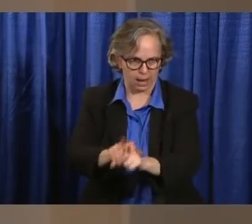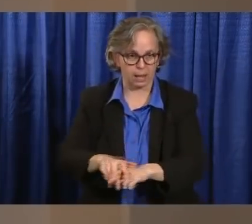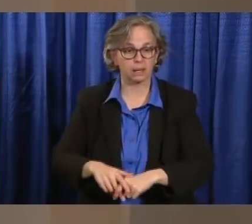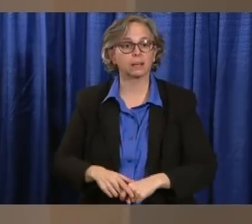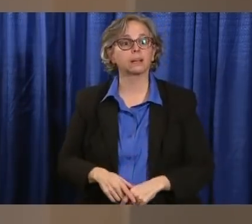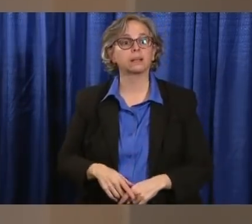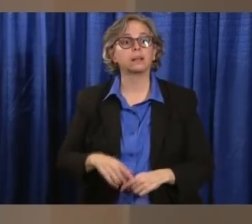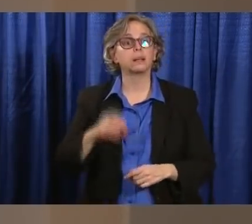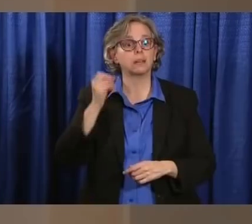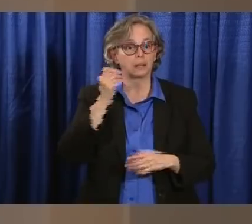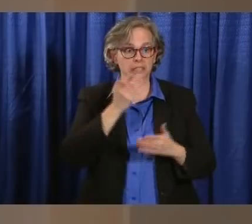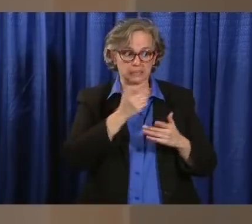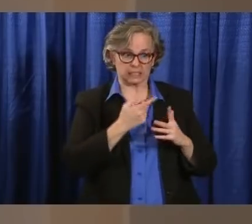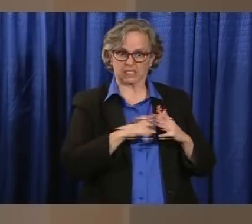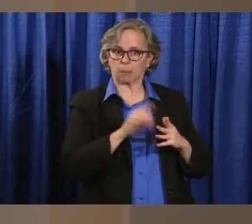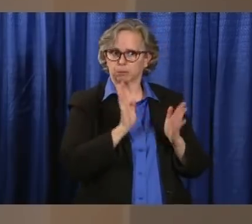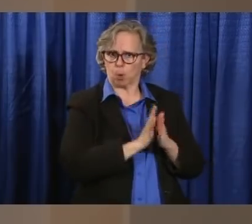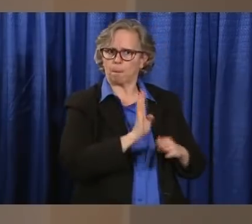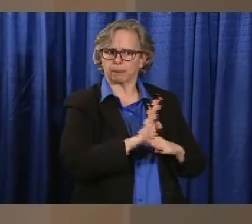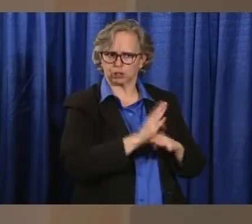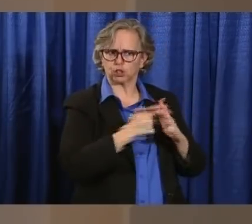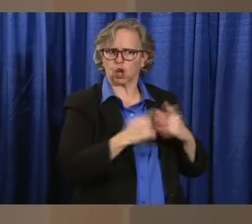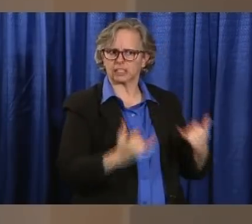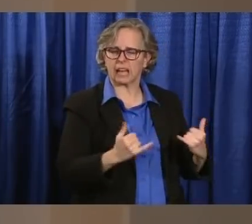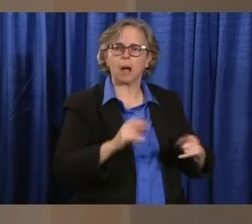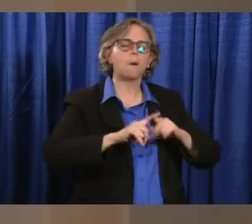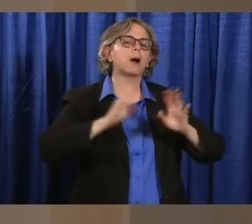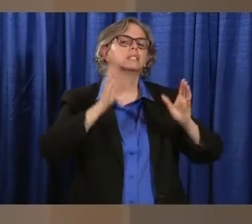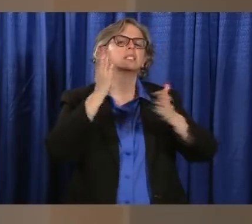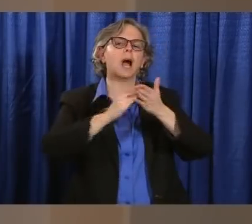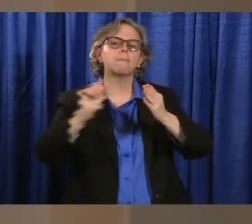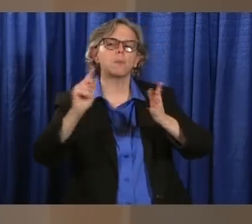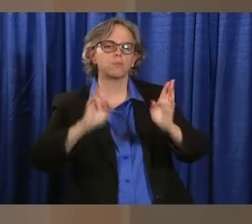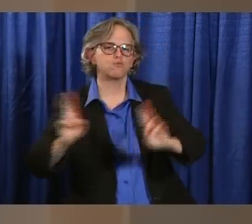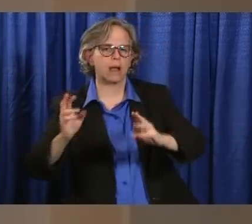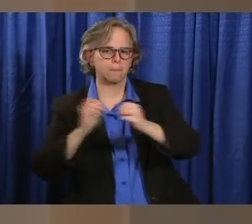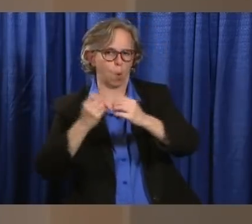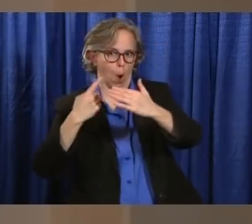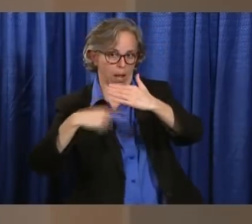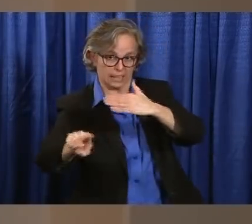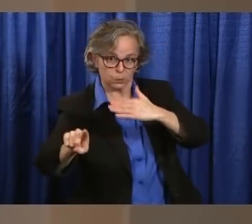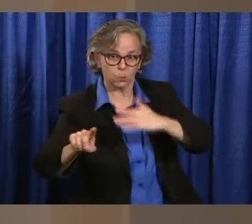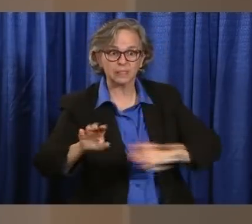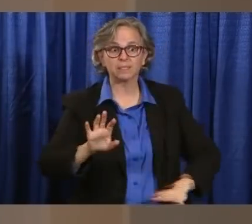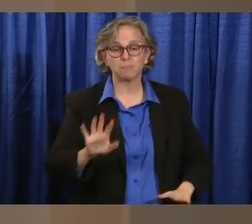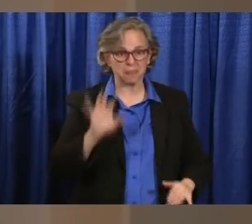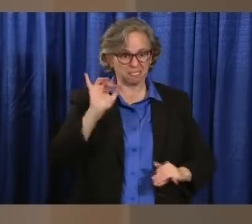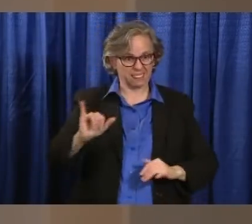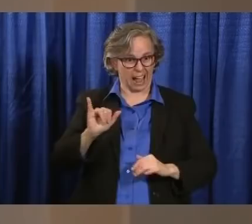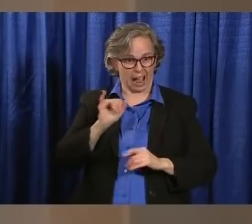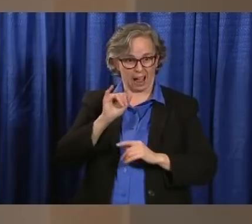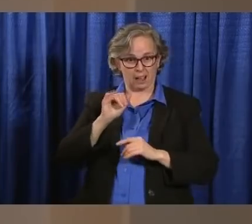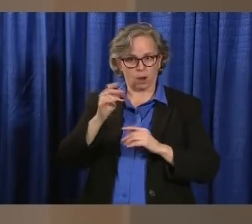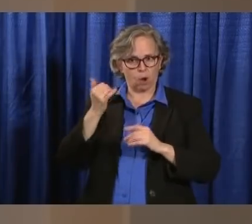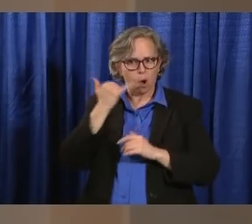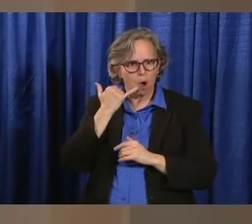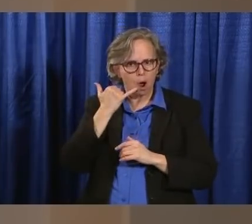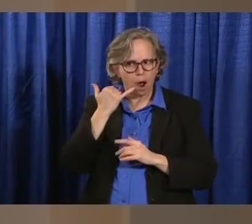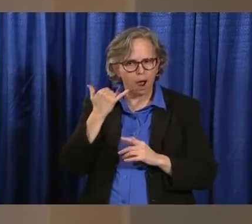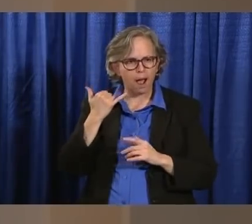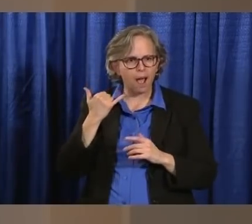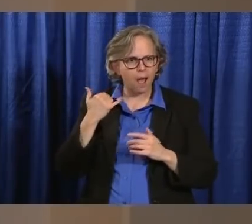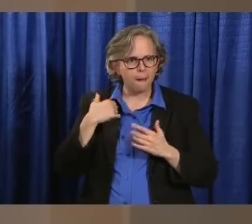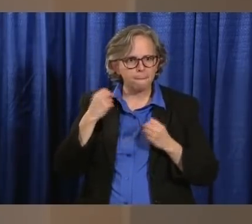But in talking with the businesses on this virtual town hall, many of them talked about how easy it was. I had one business owner